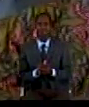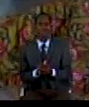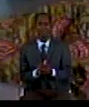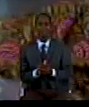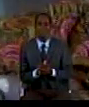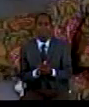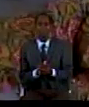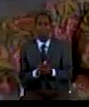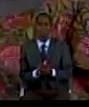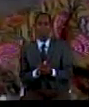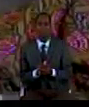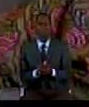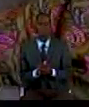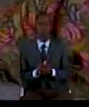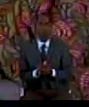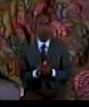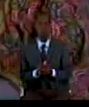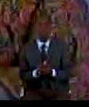and